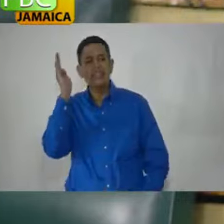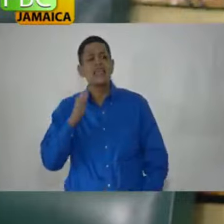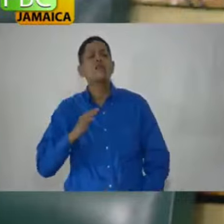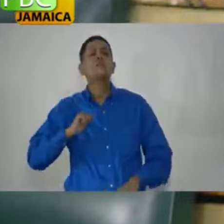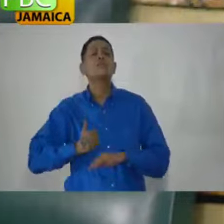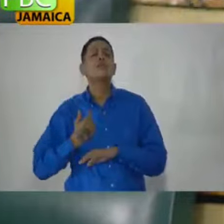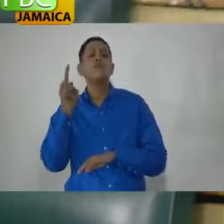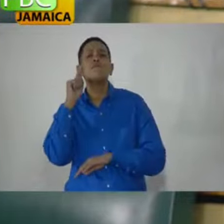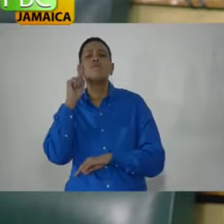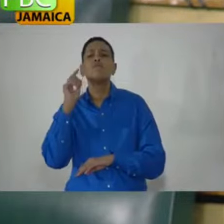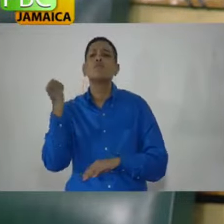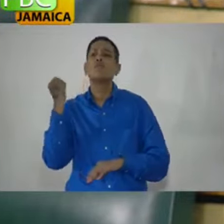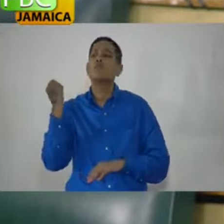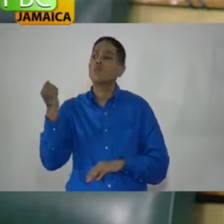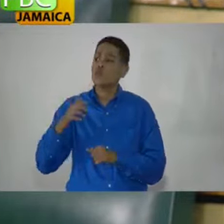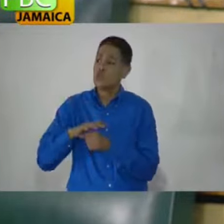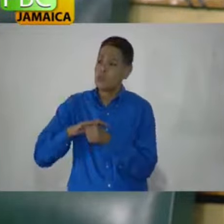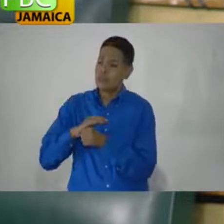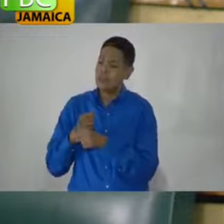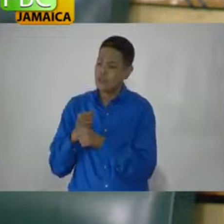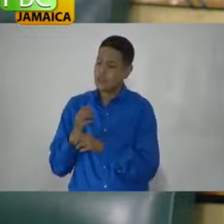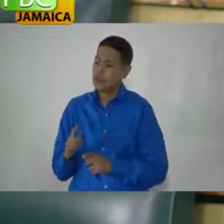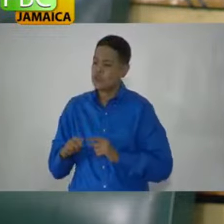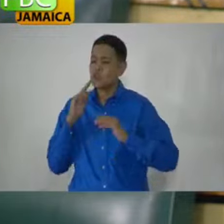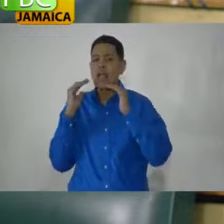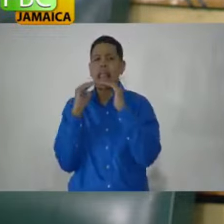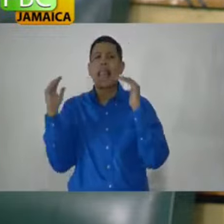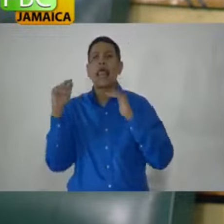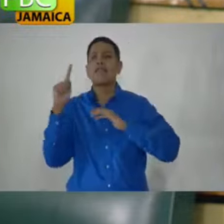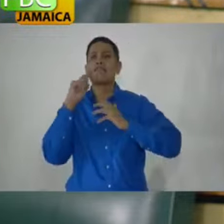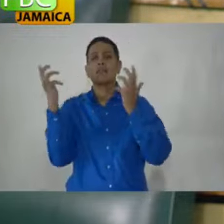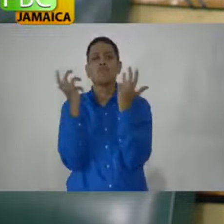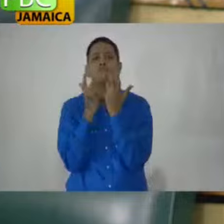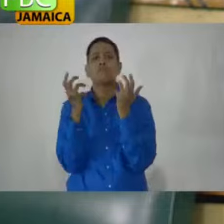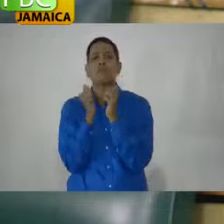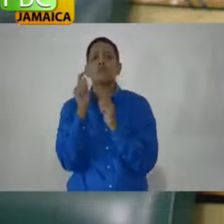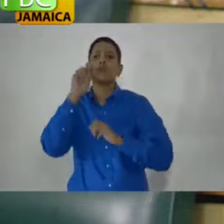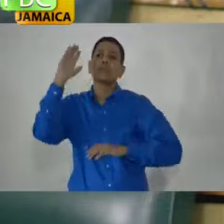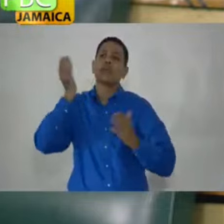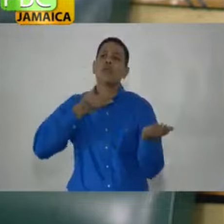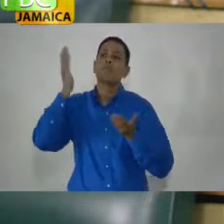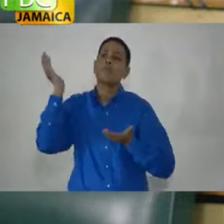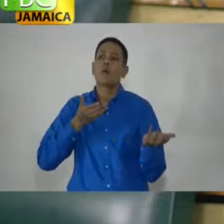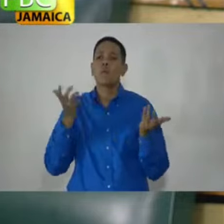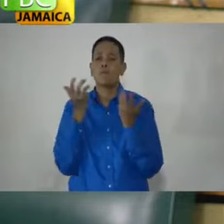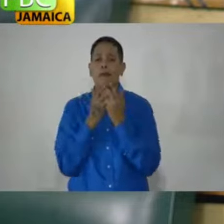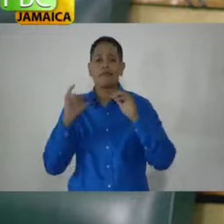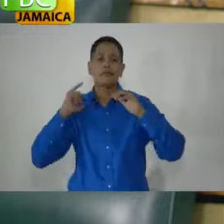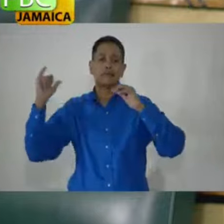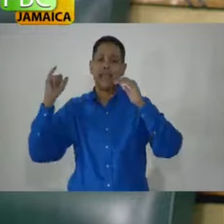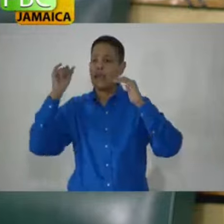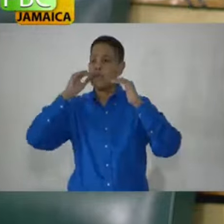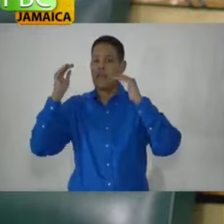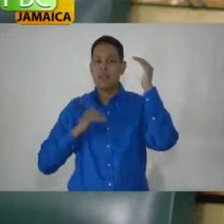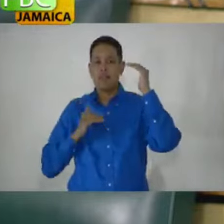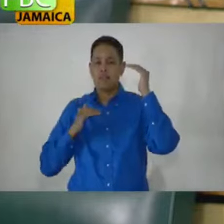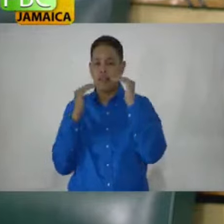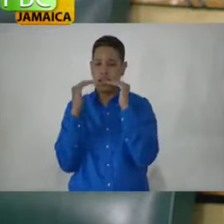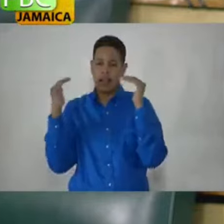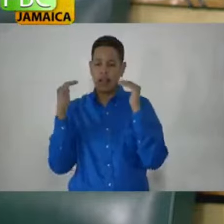designed to put domestic producers on a level footing with importers. Madam Speaker, we're